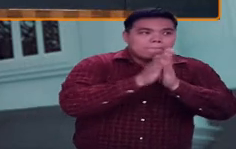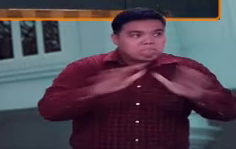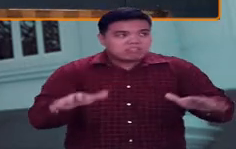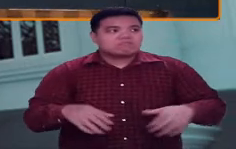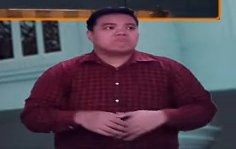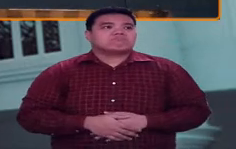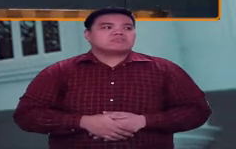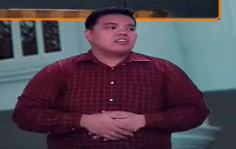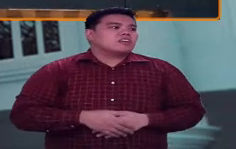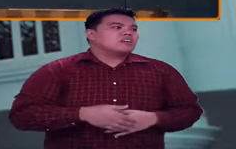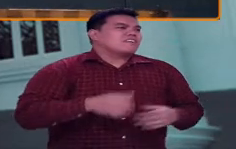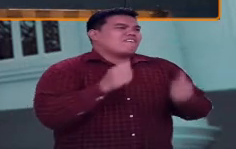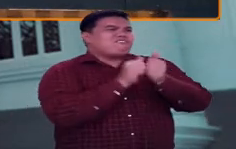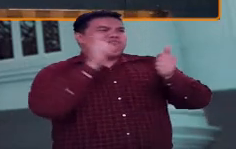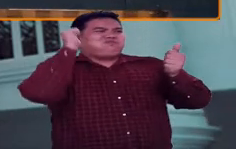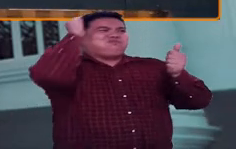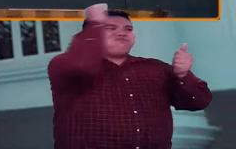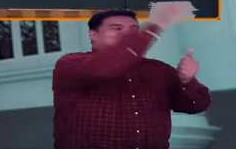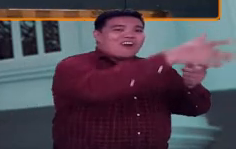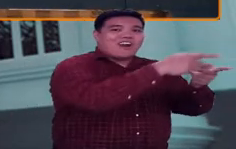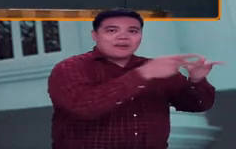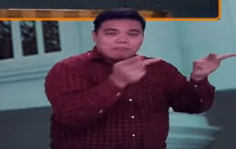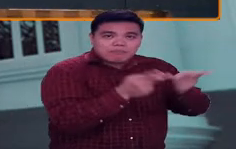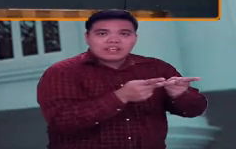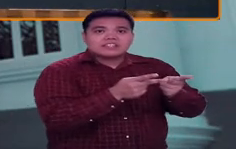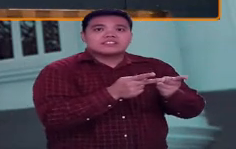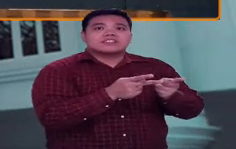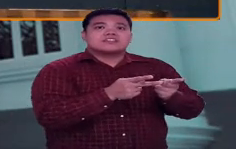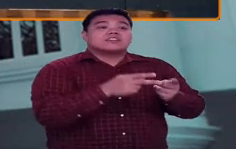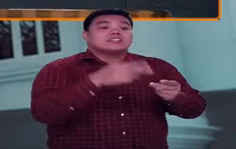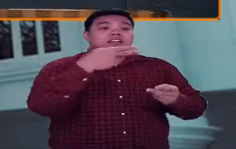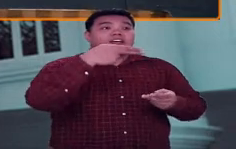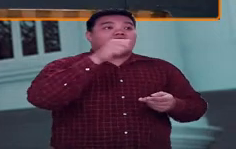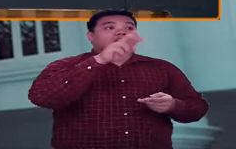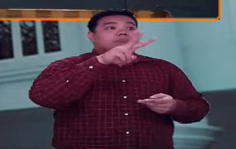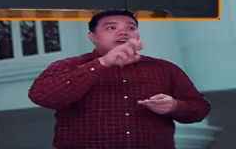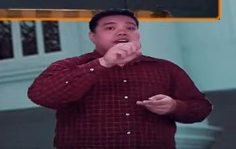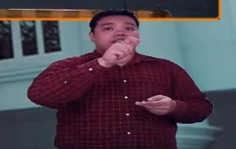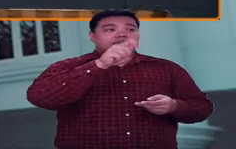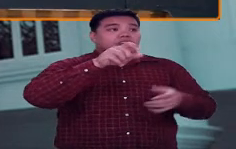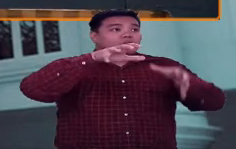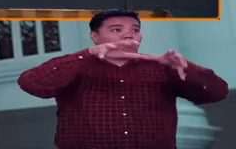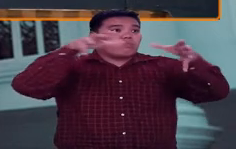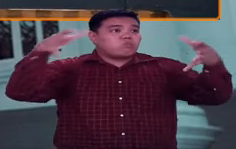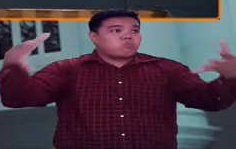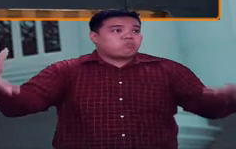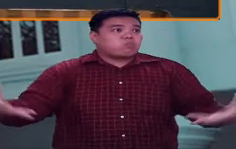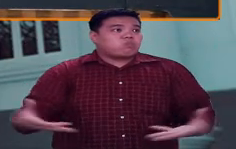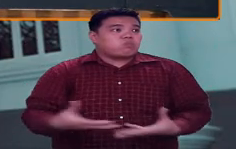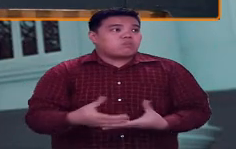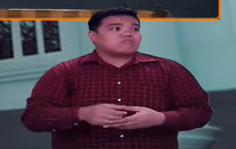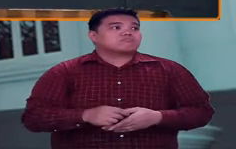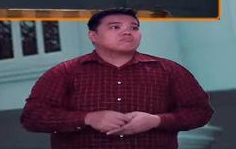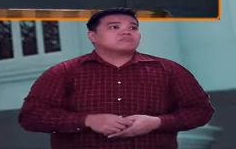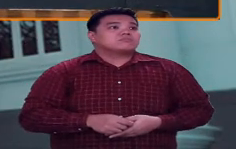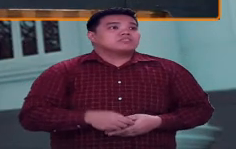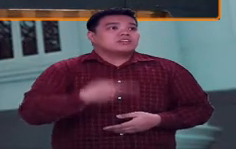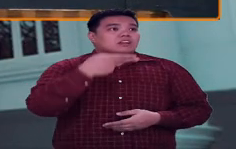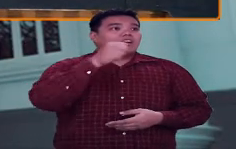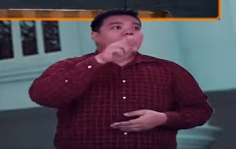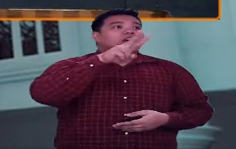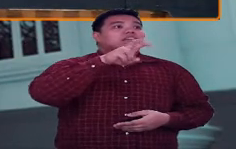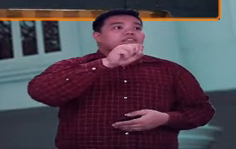the out-of-way places. The harvest then is the world. Amen. This describes the